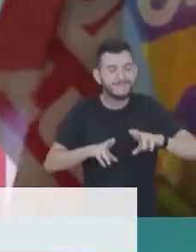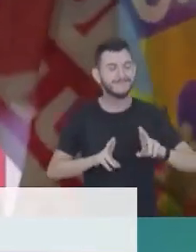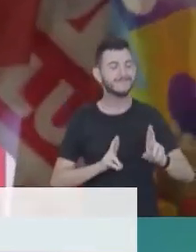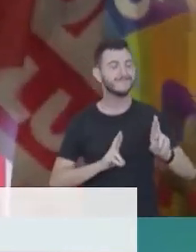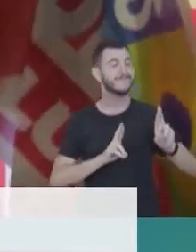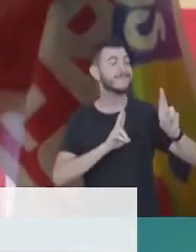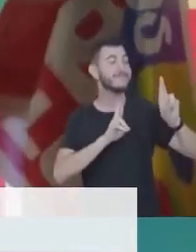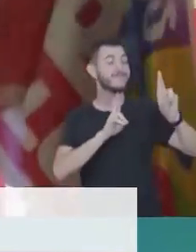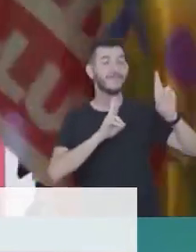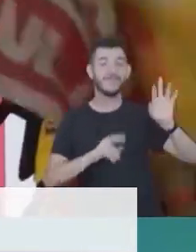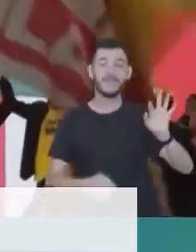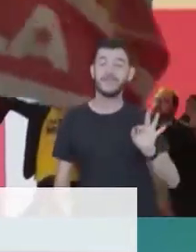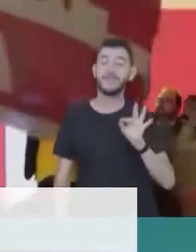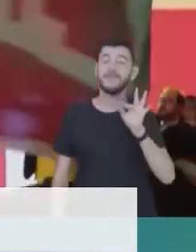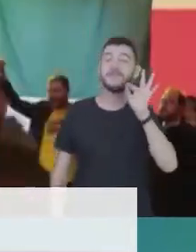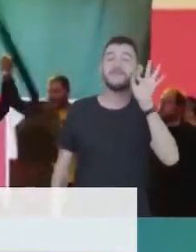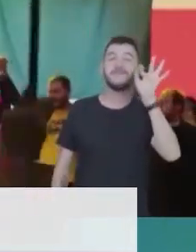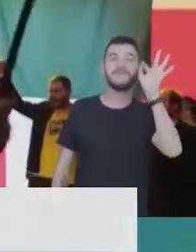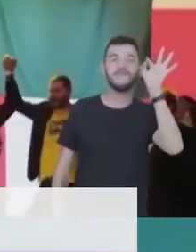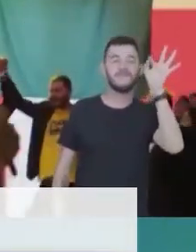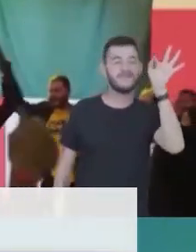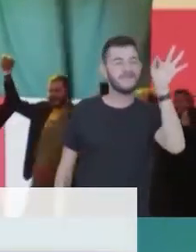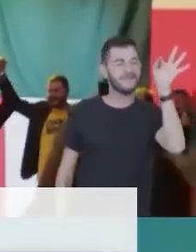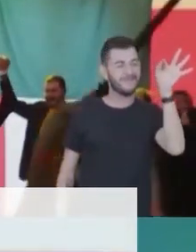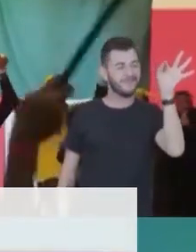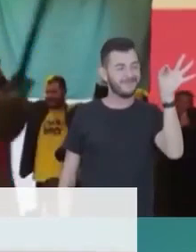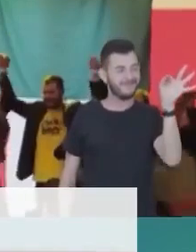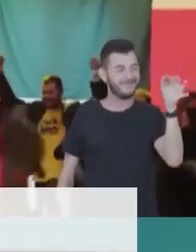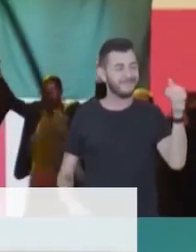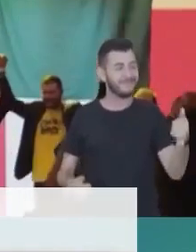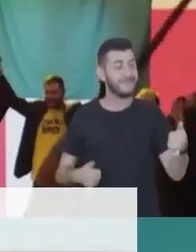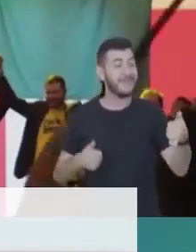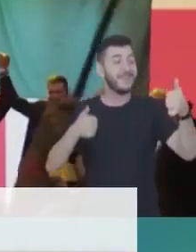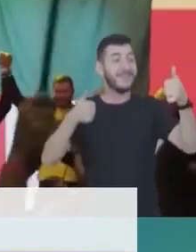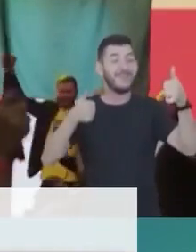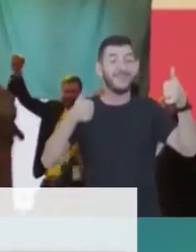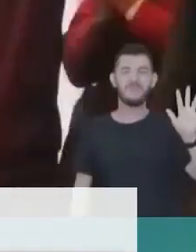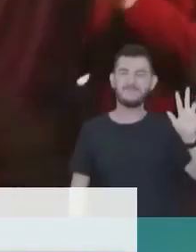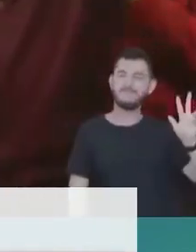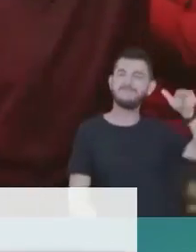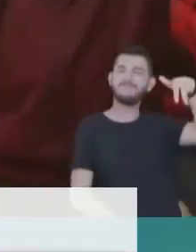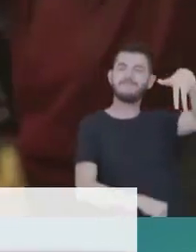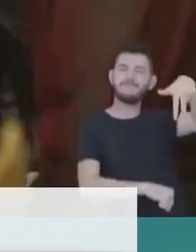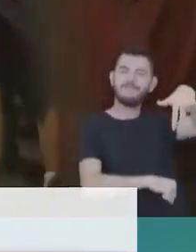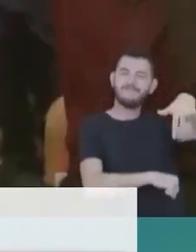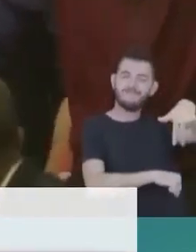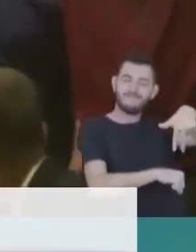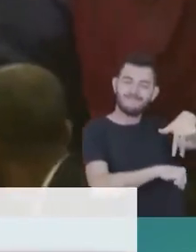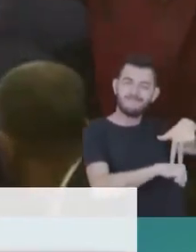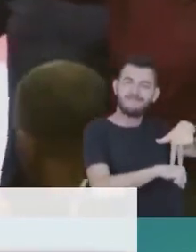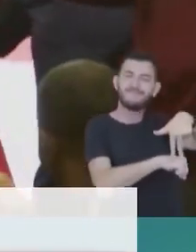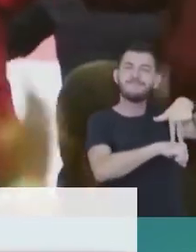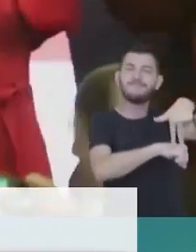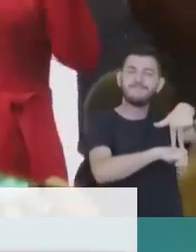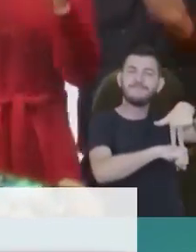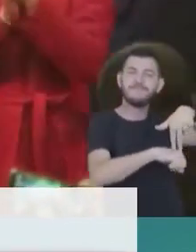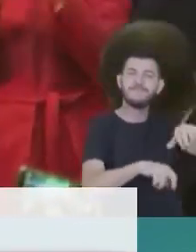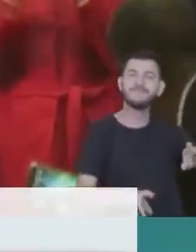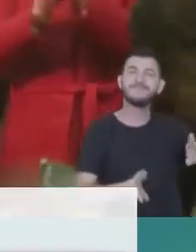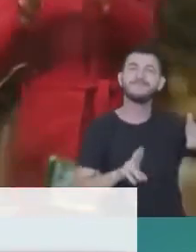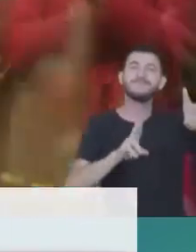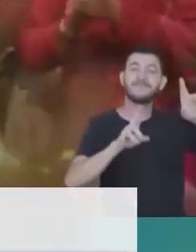get removed by a legislature which is committed to a very right-wing politics. And to somehow drive